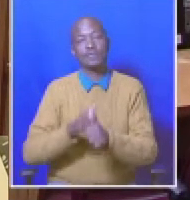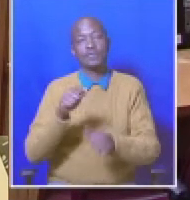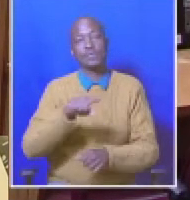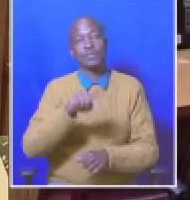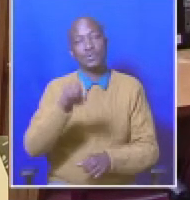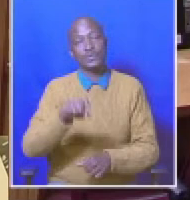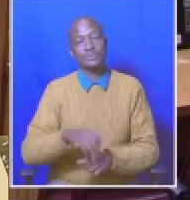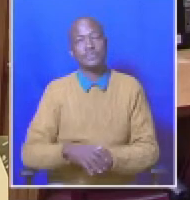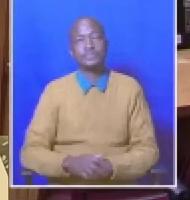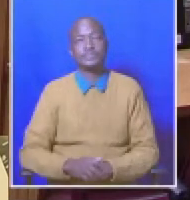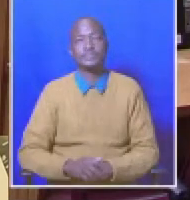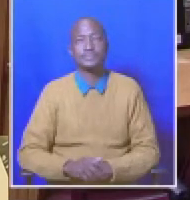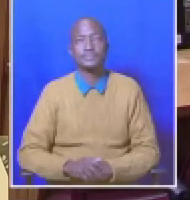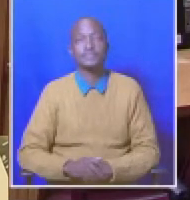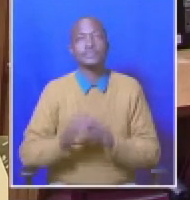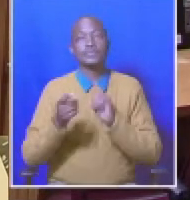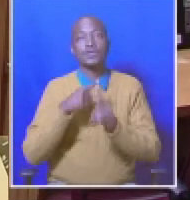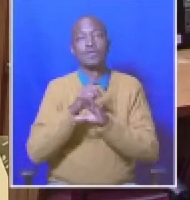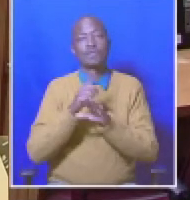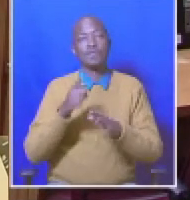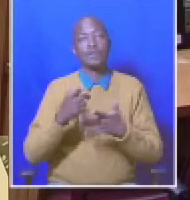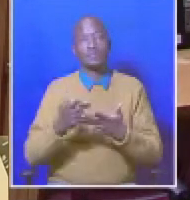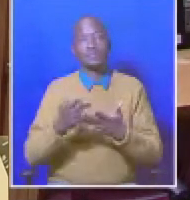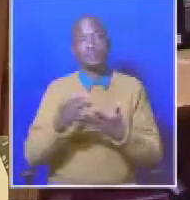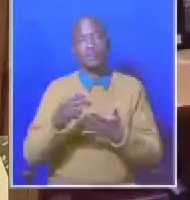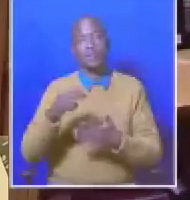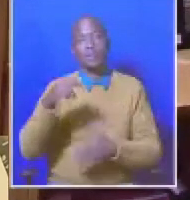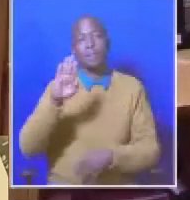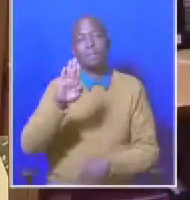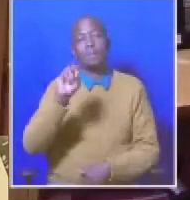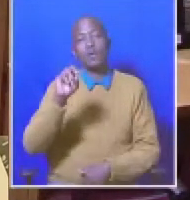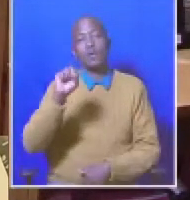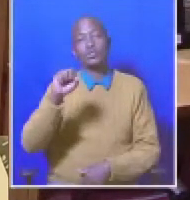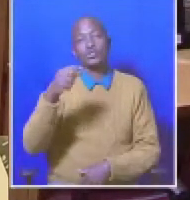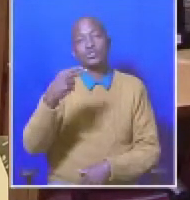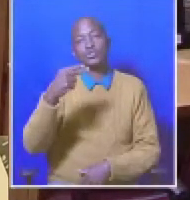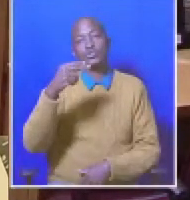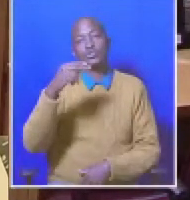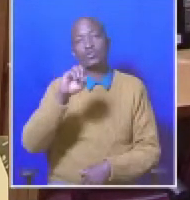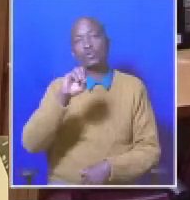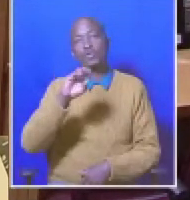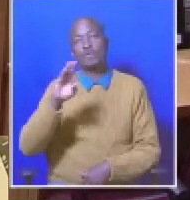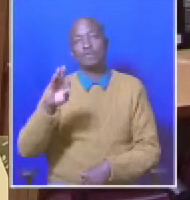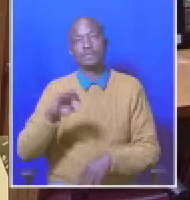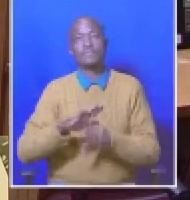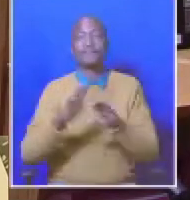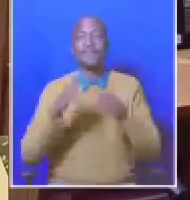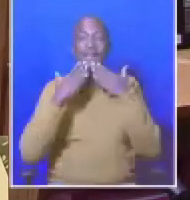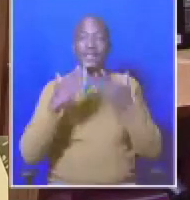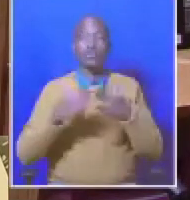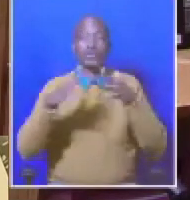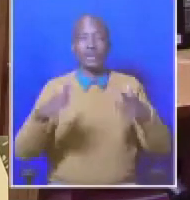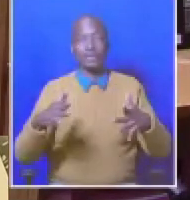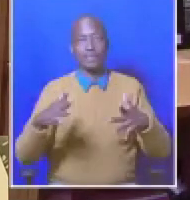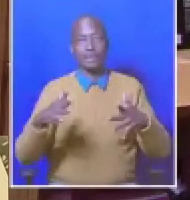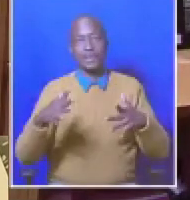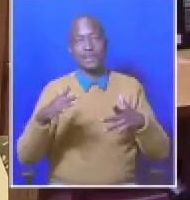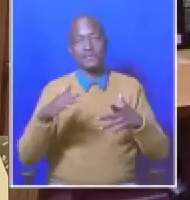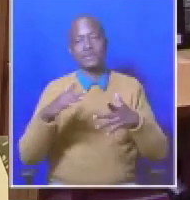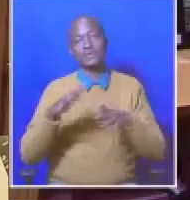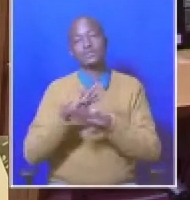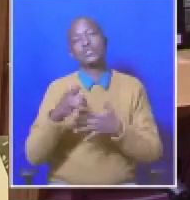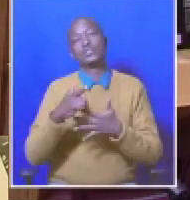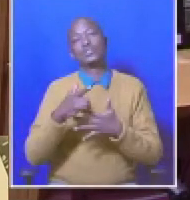the second follow-up question from Honorable Poshoff. Thank you very much, Chairperson, and good afternoon, Deputy